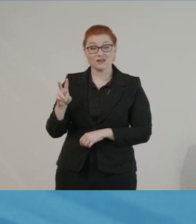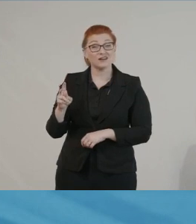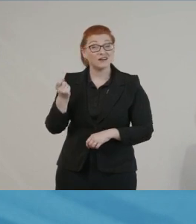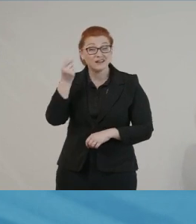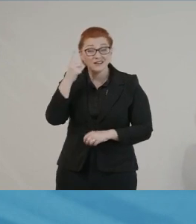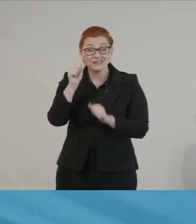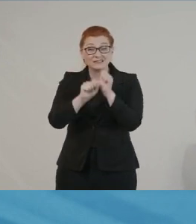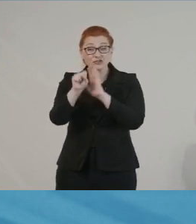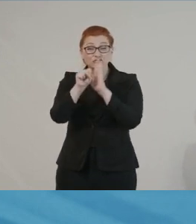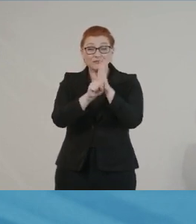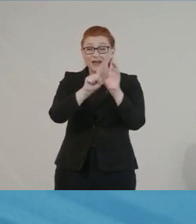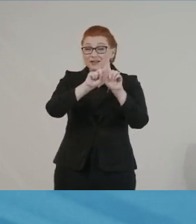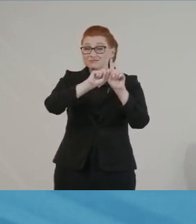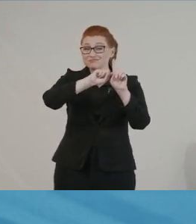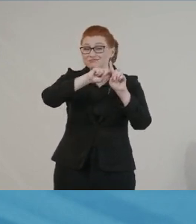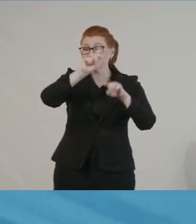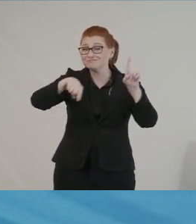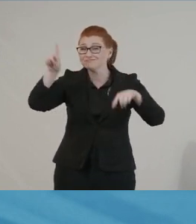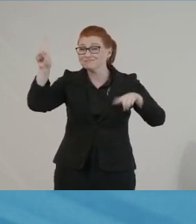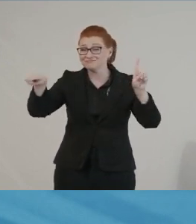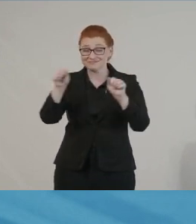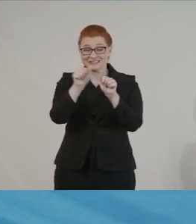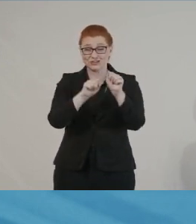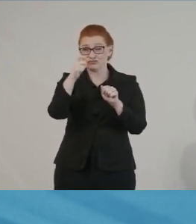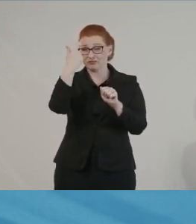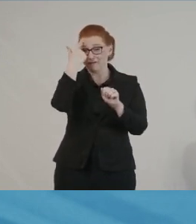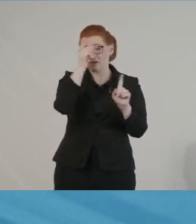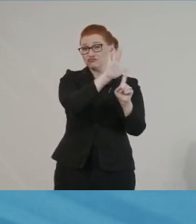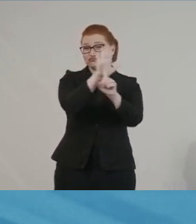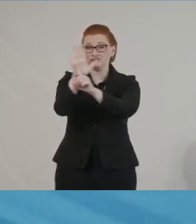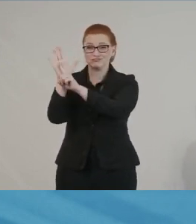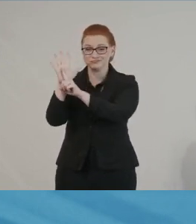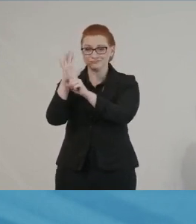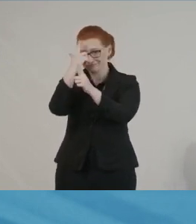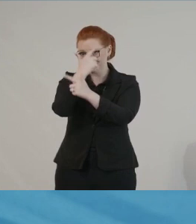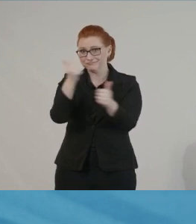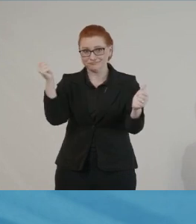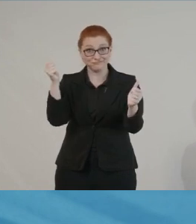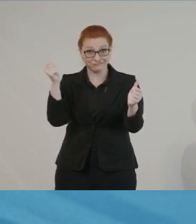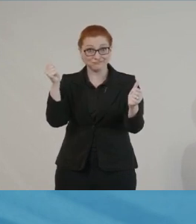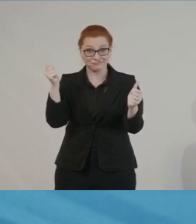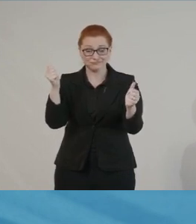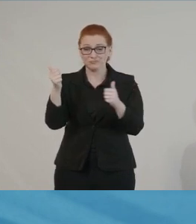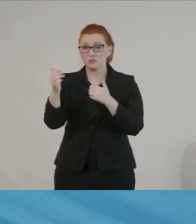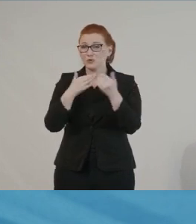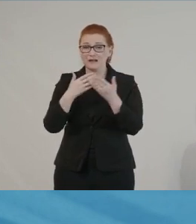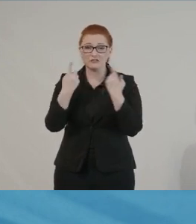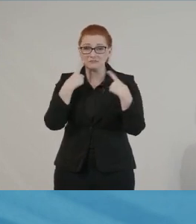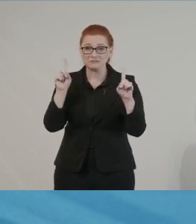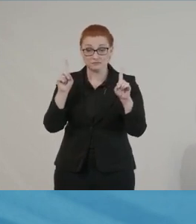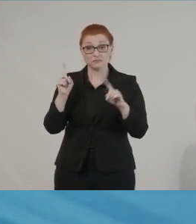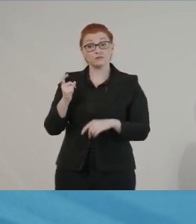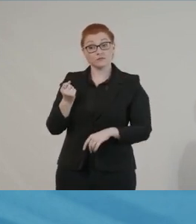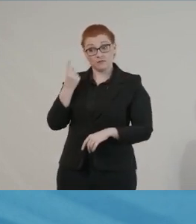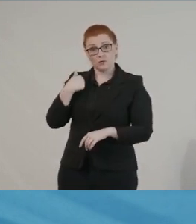responsible. And we're going to let those guidelines, of course, we're paying attention to them, but we're also looking